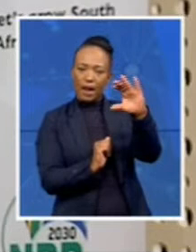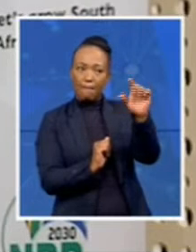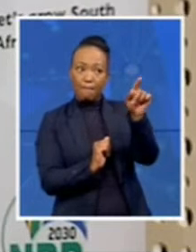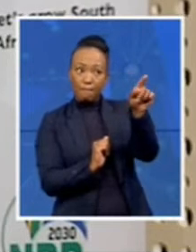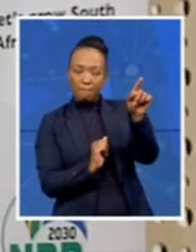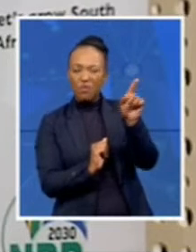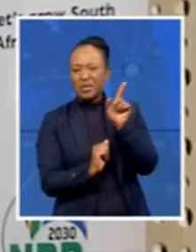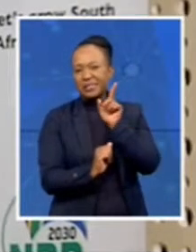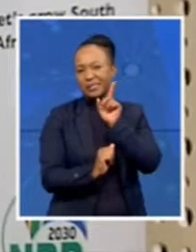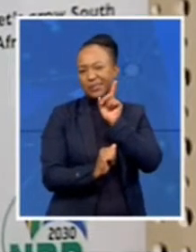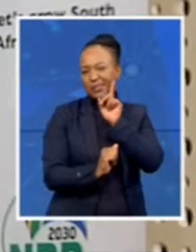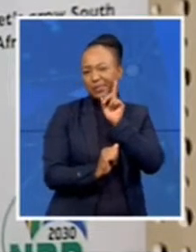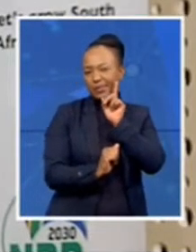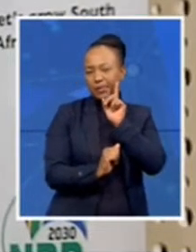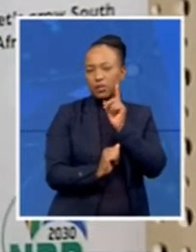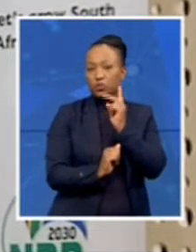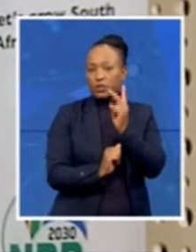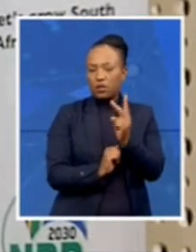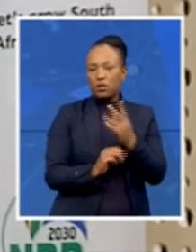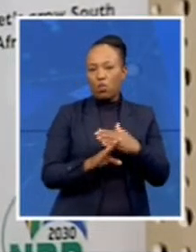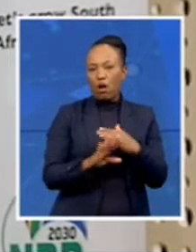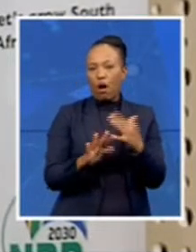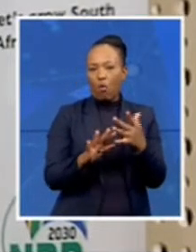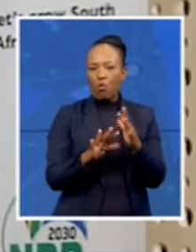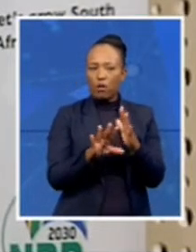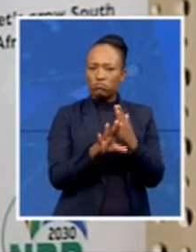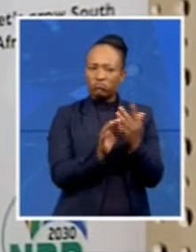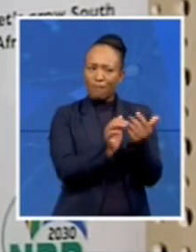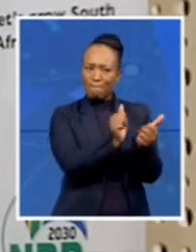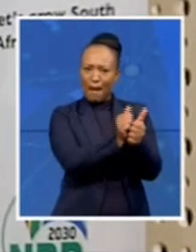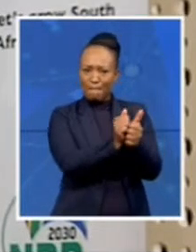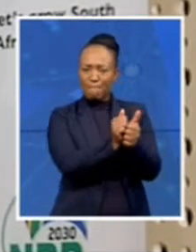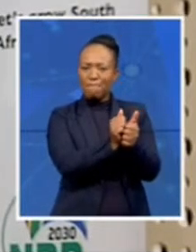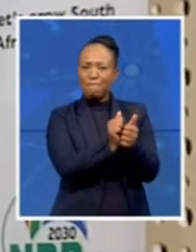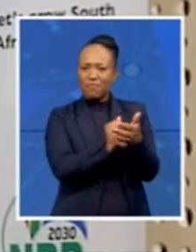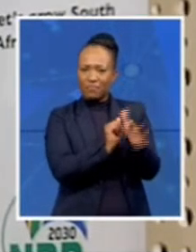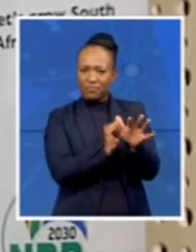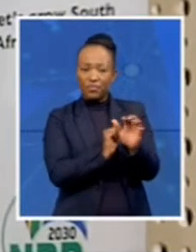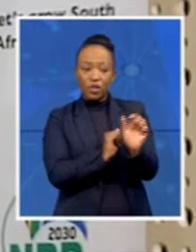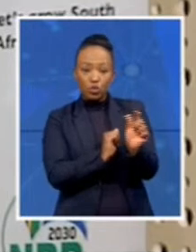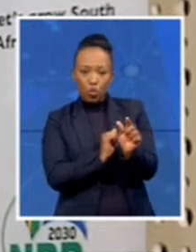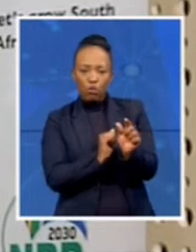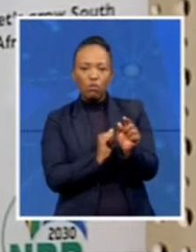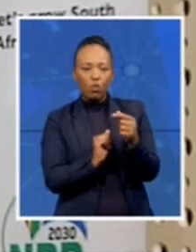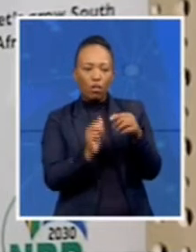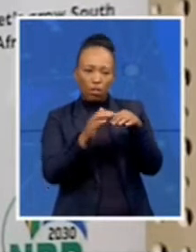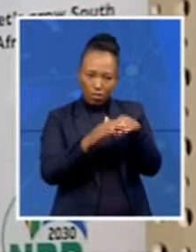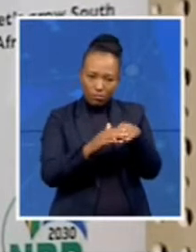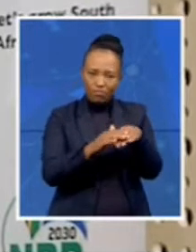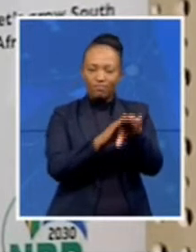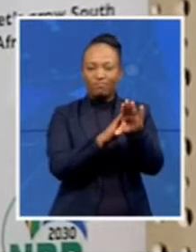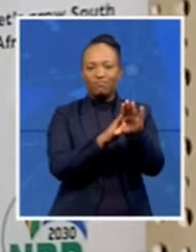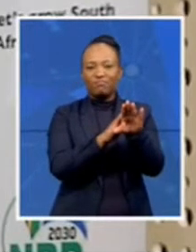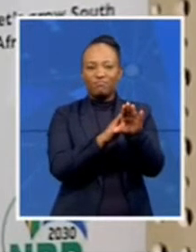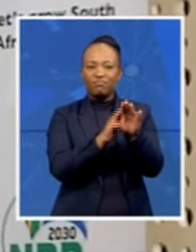province in this regard. We will be soon going there to launch